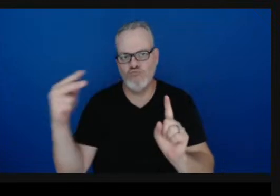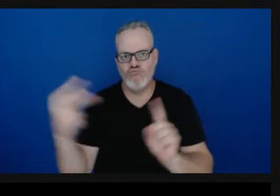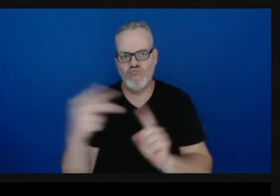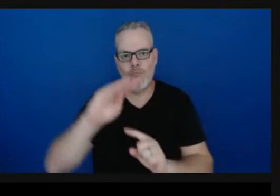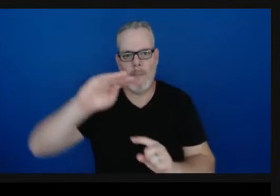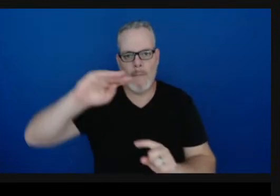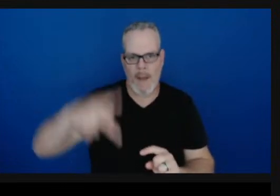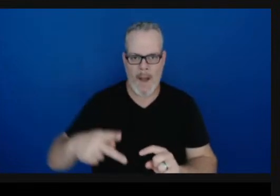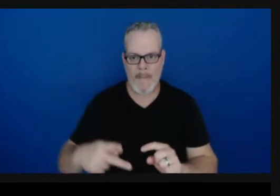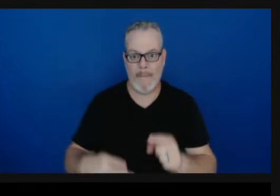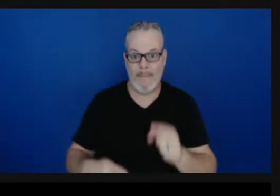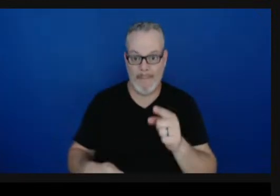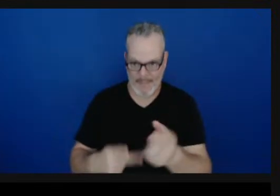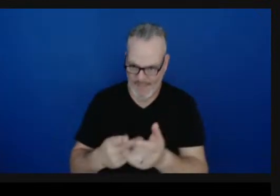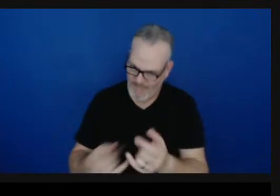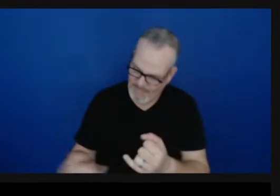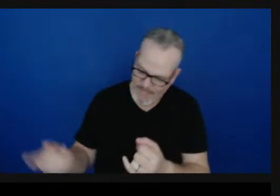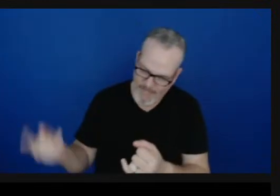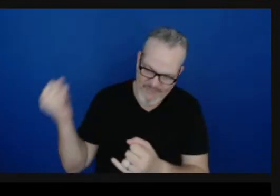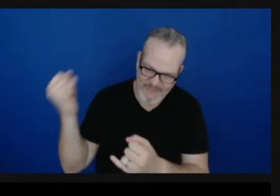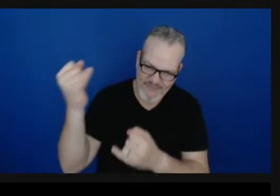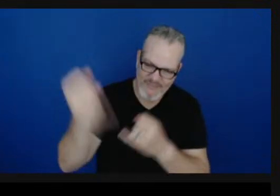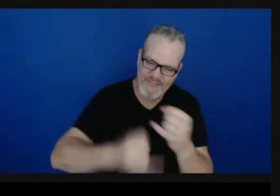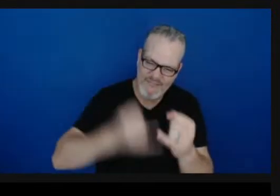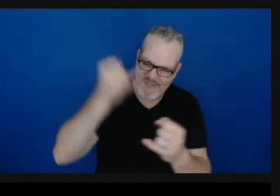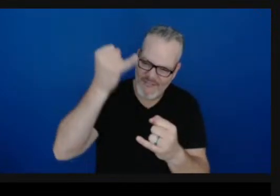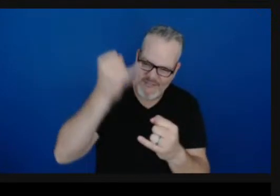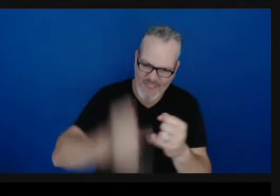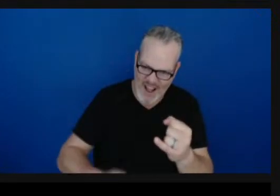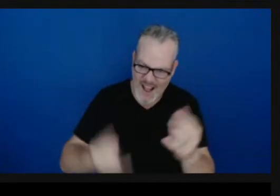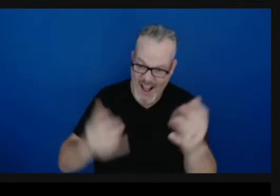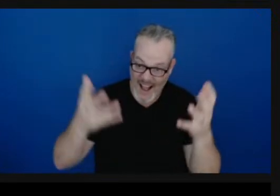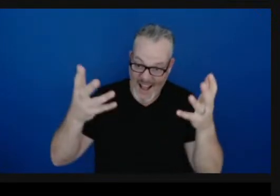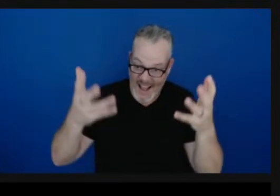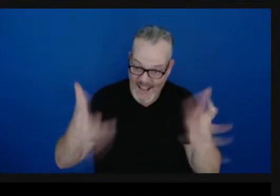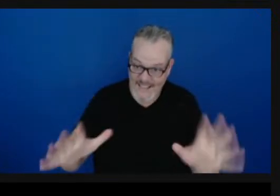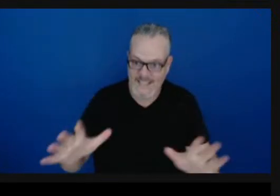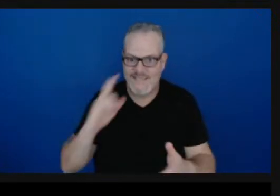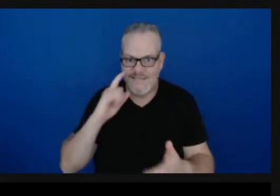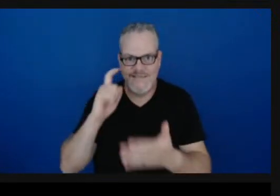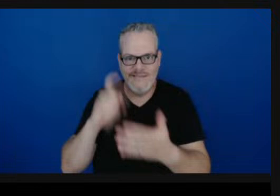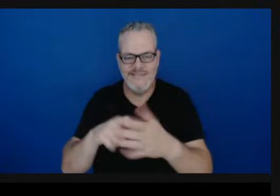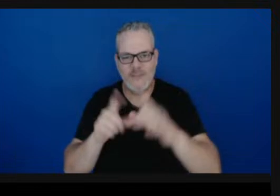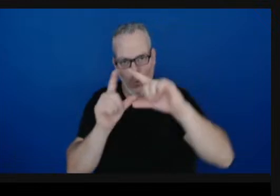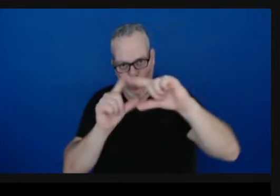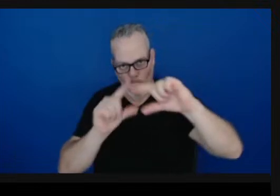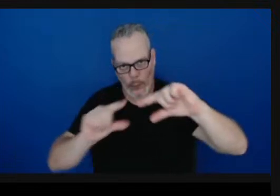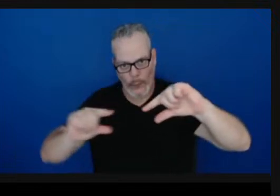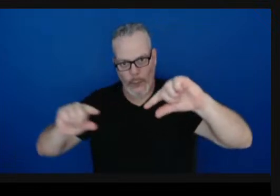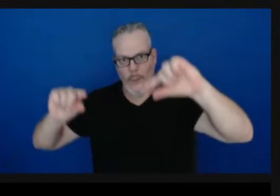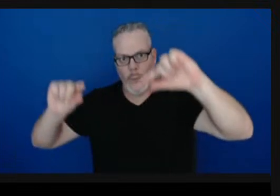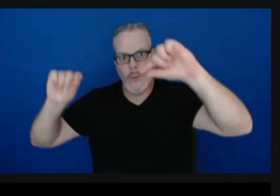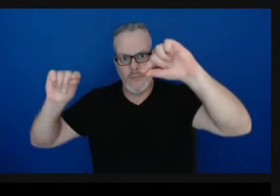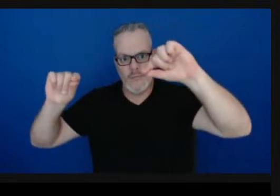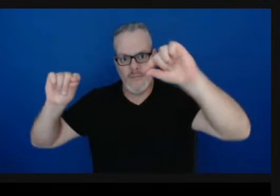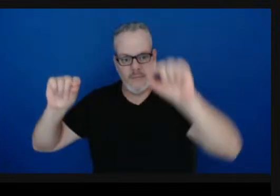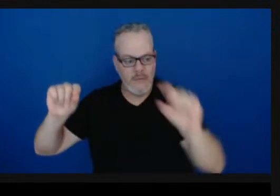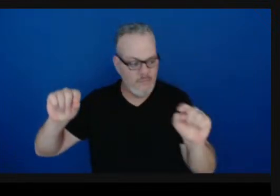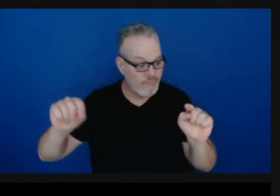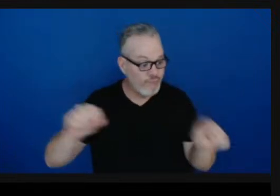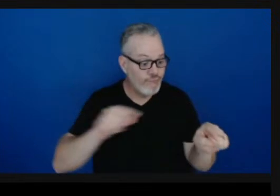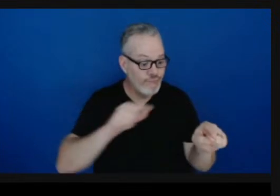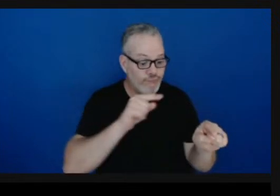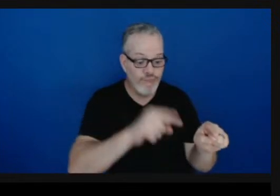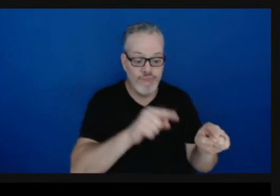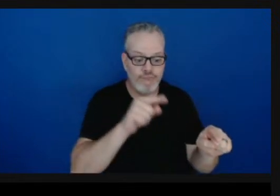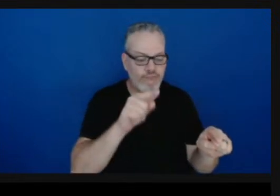And finally, after it's all done, there's a little knob, and we have inactive fissures, hot